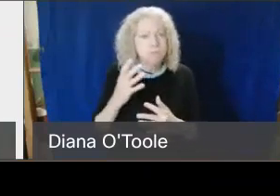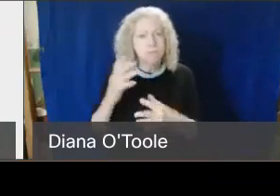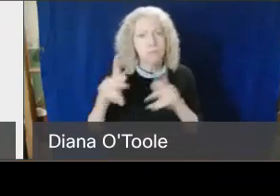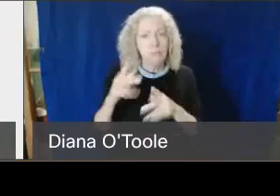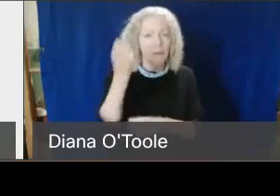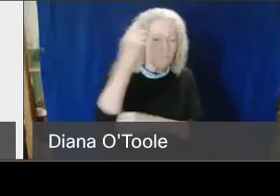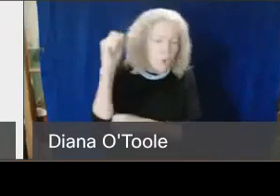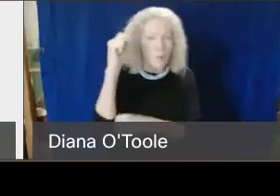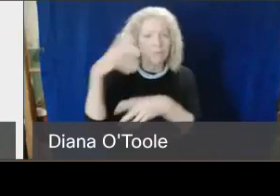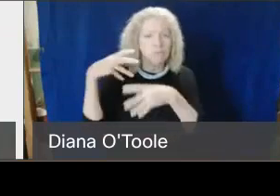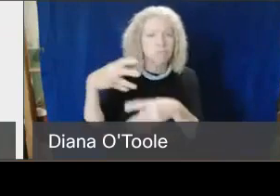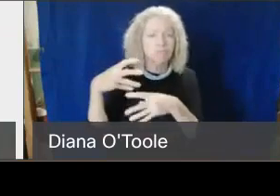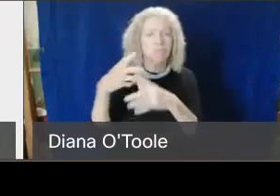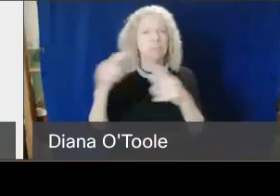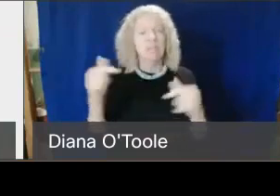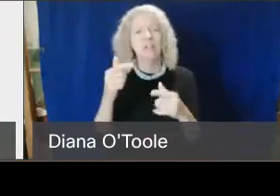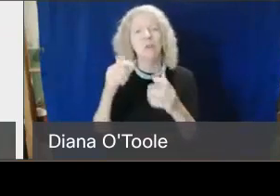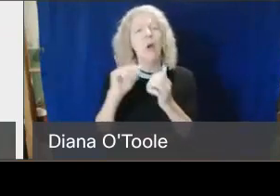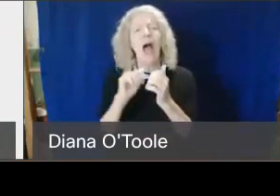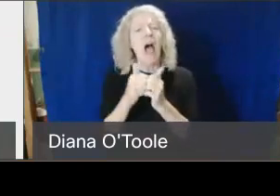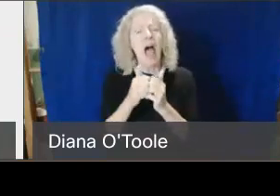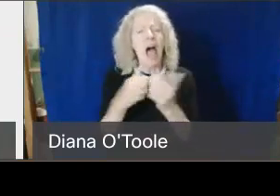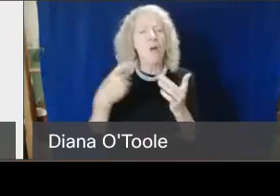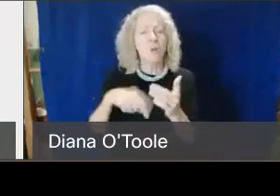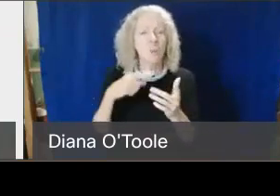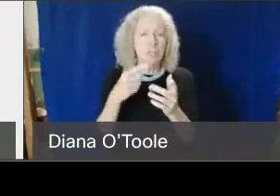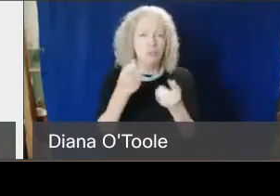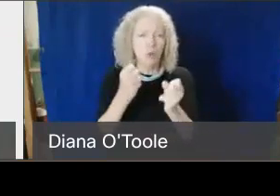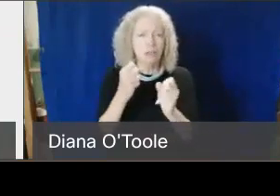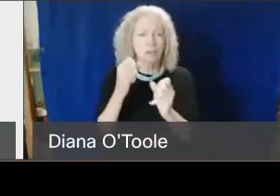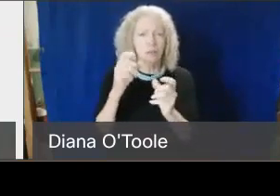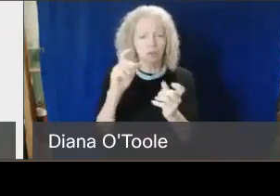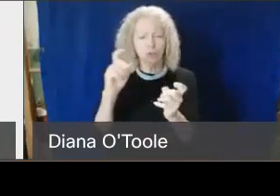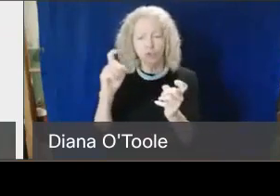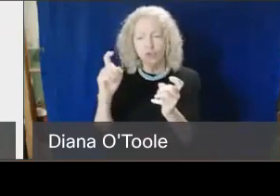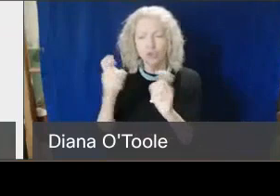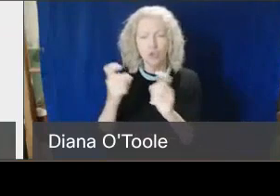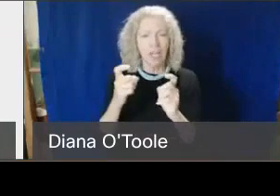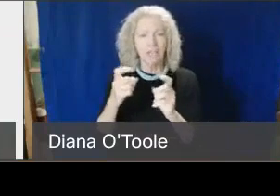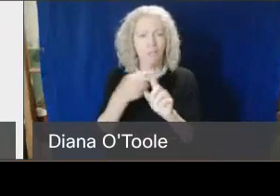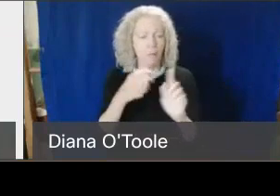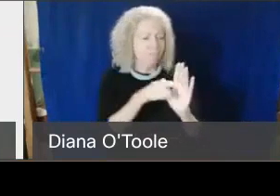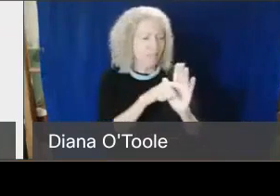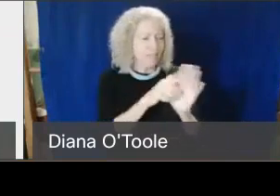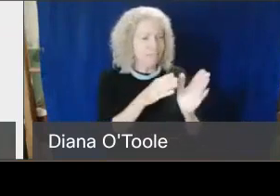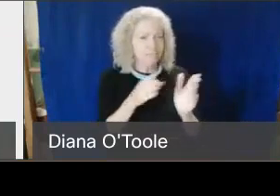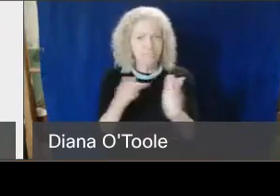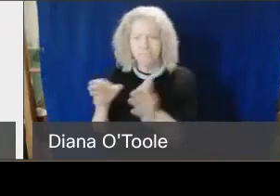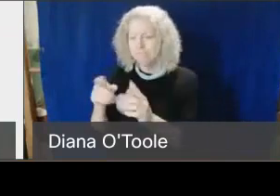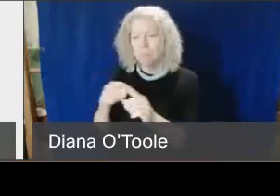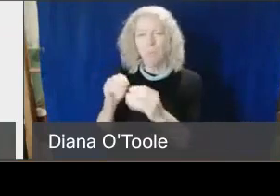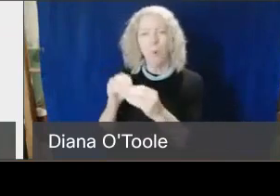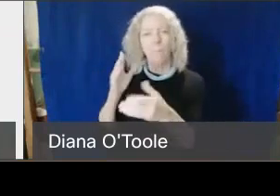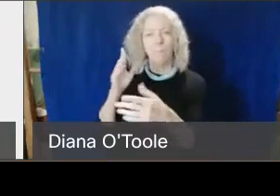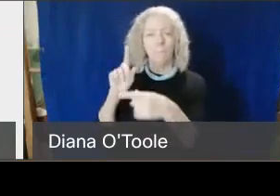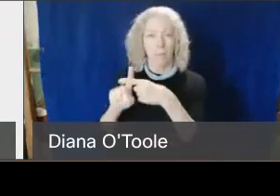take this and move in a positive direction? Well, one of the things that we note at Pikes Peak is that we train